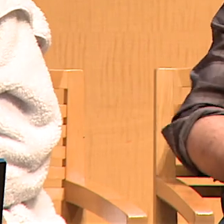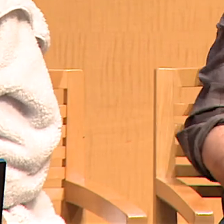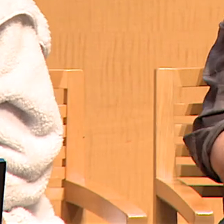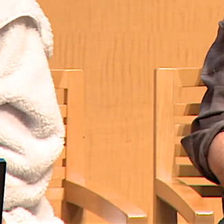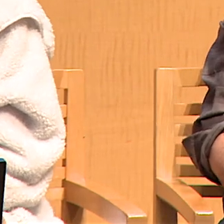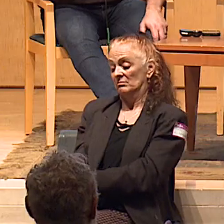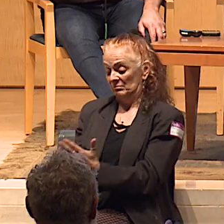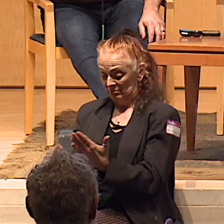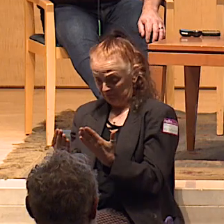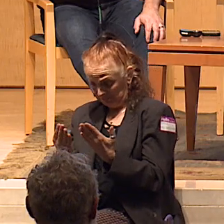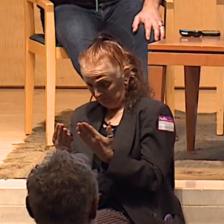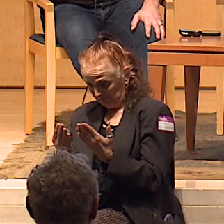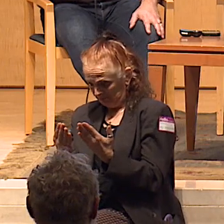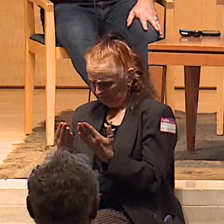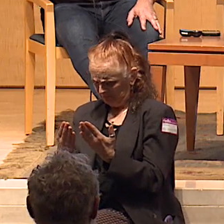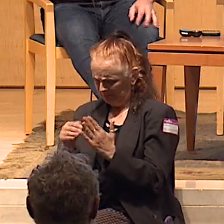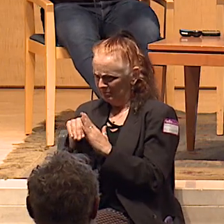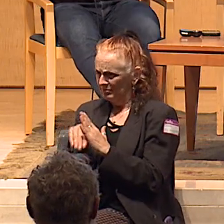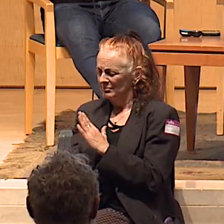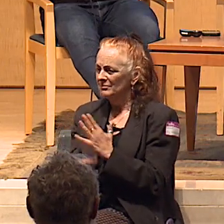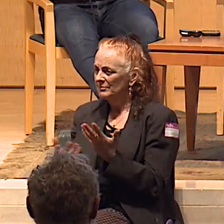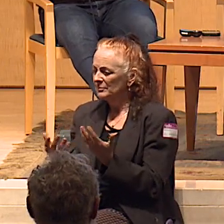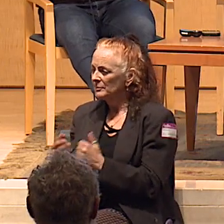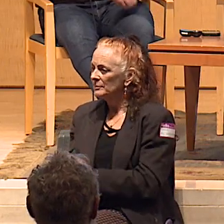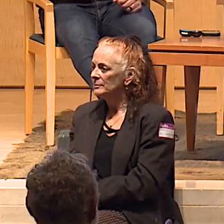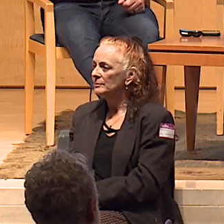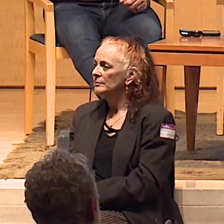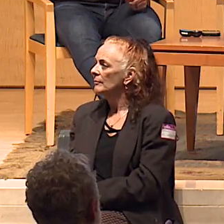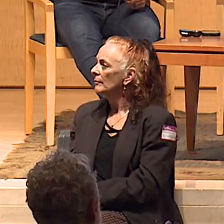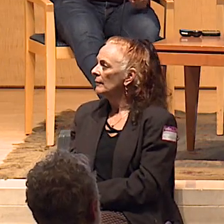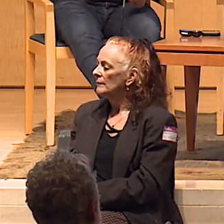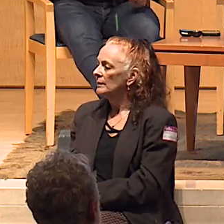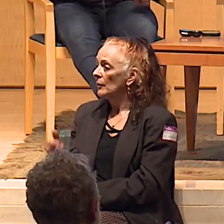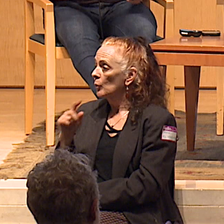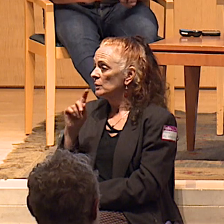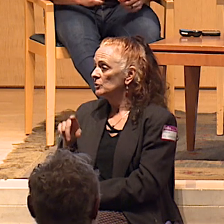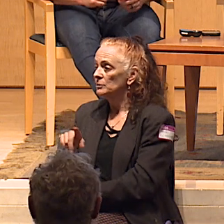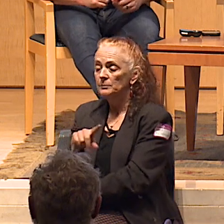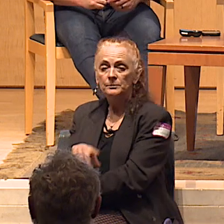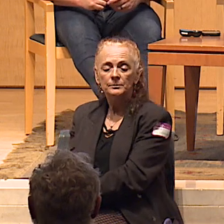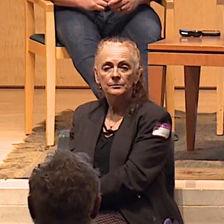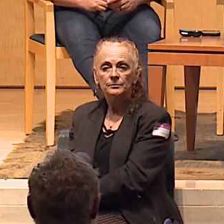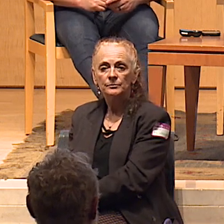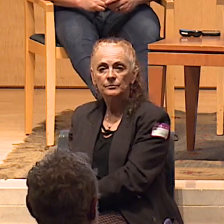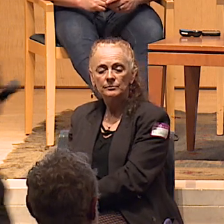yeah. All right, another question. You had one here, yes.